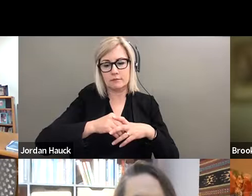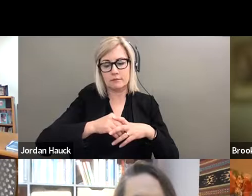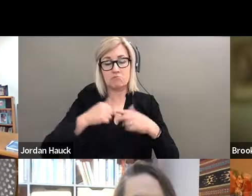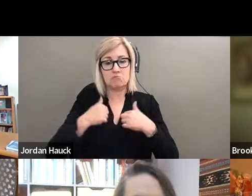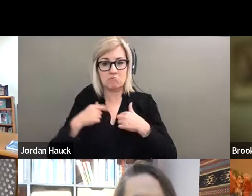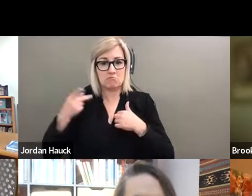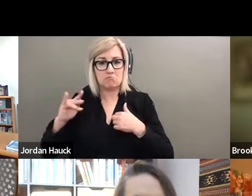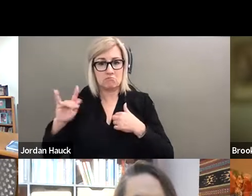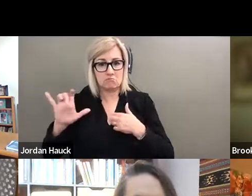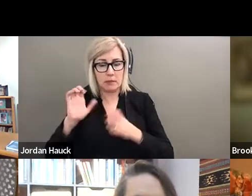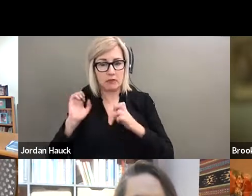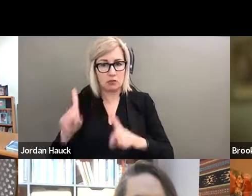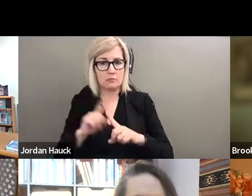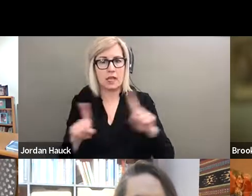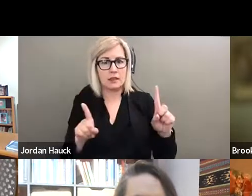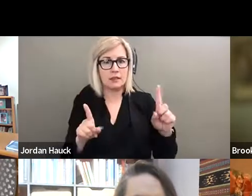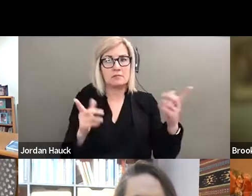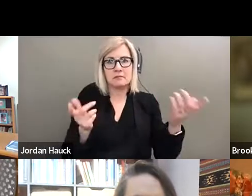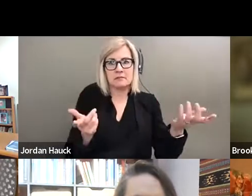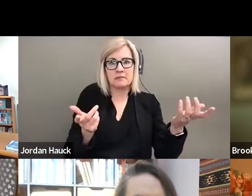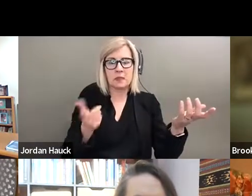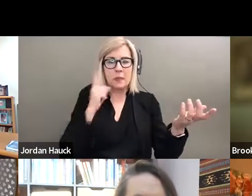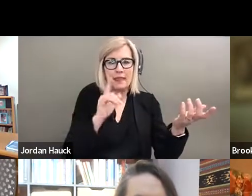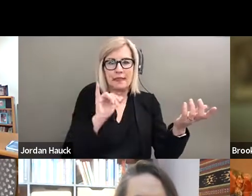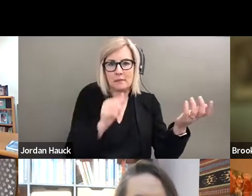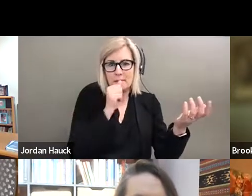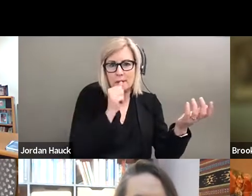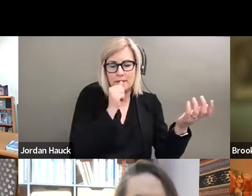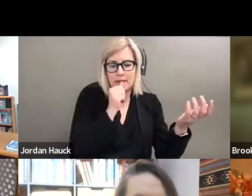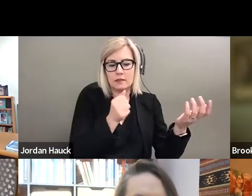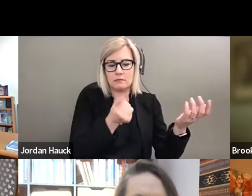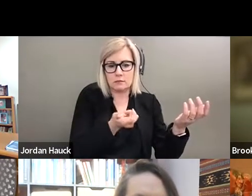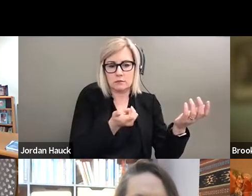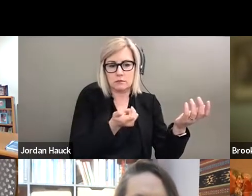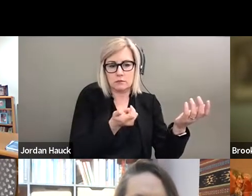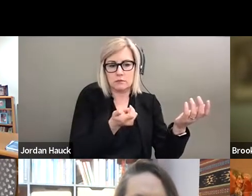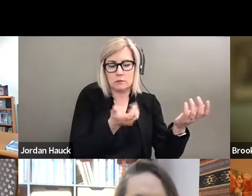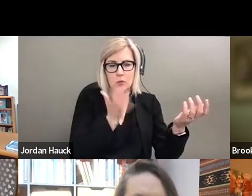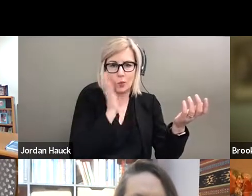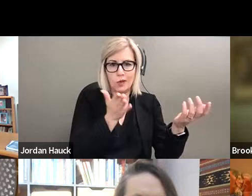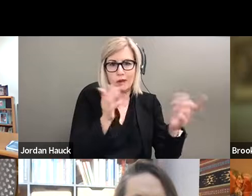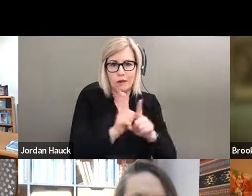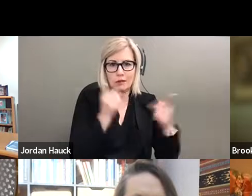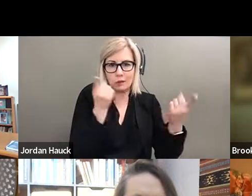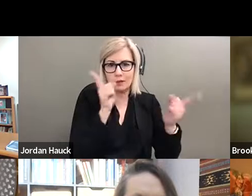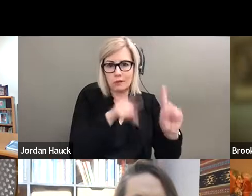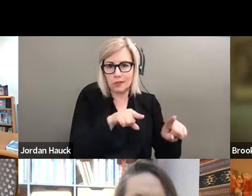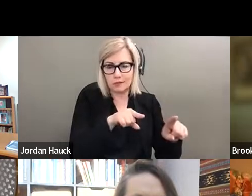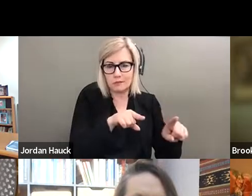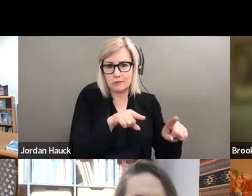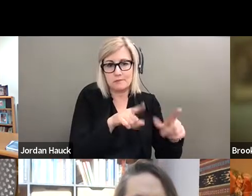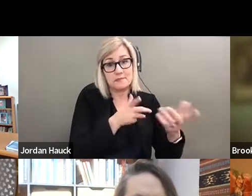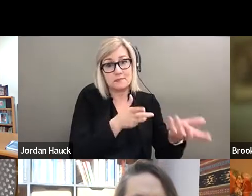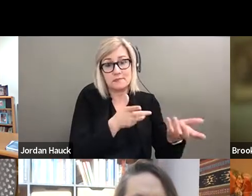but you would think that private would also agree to, let's